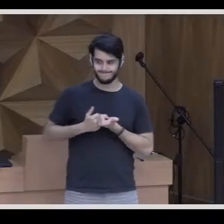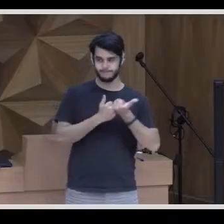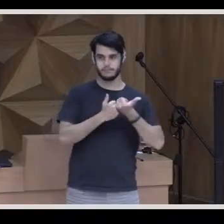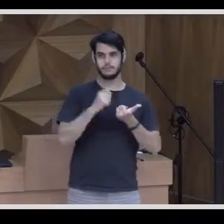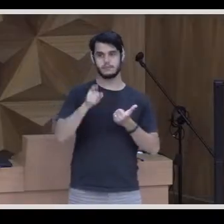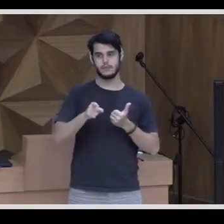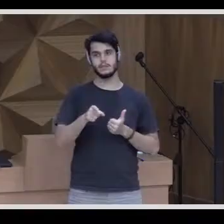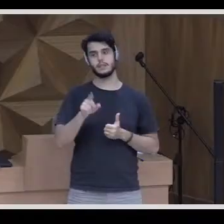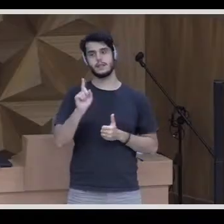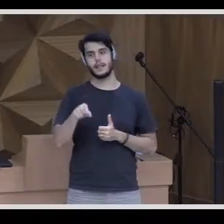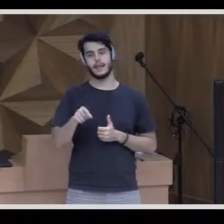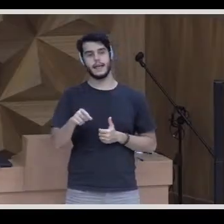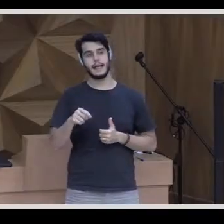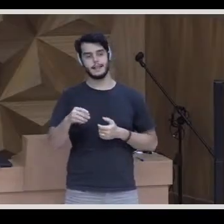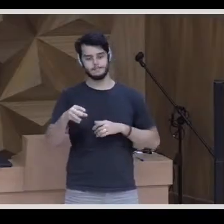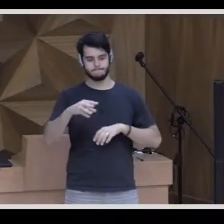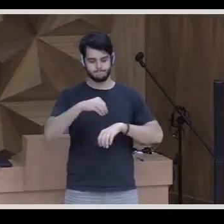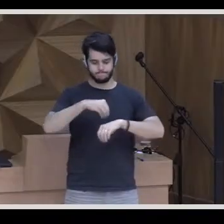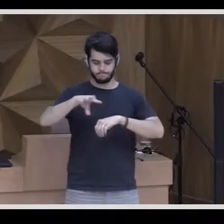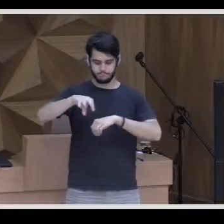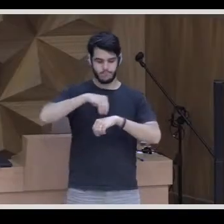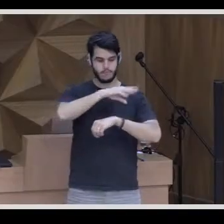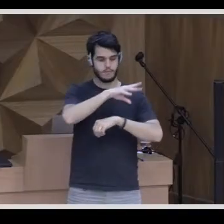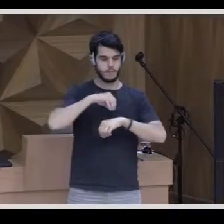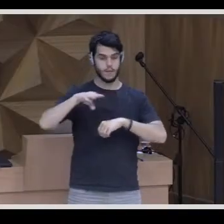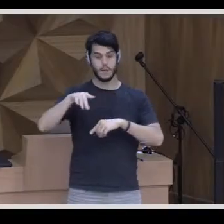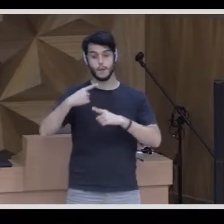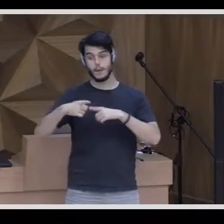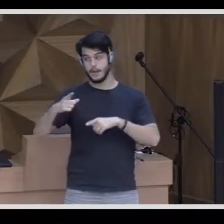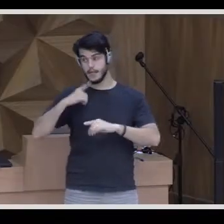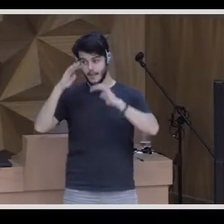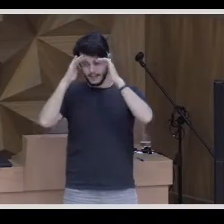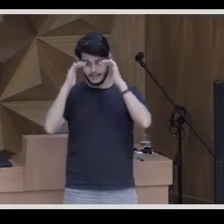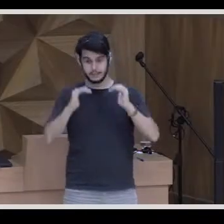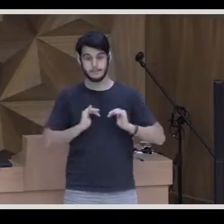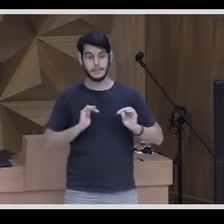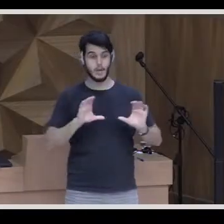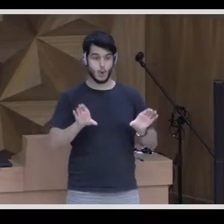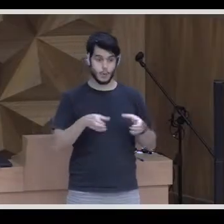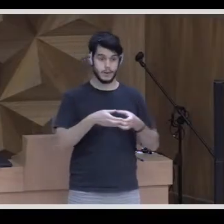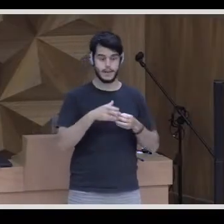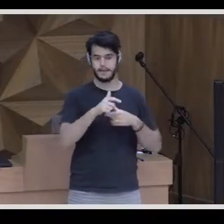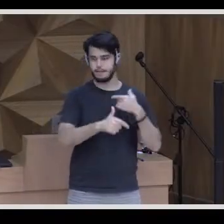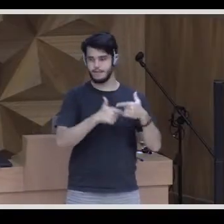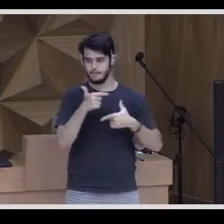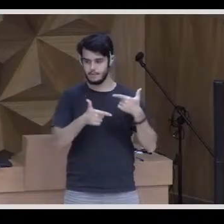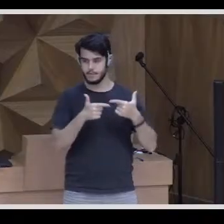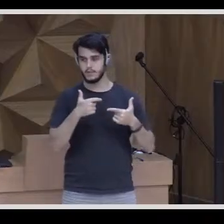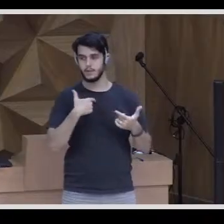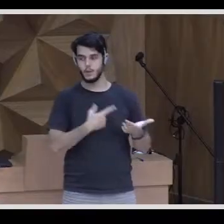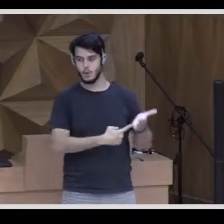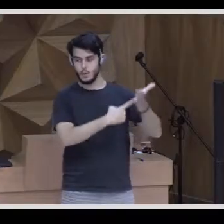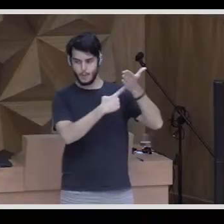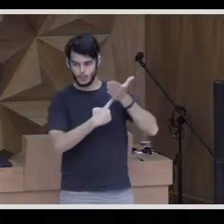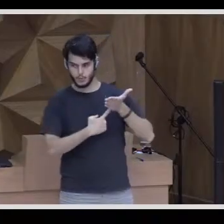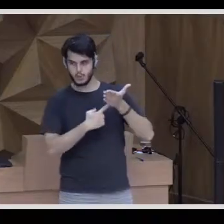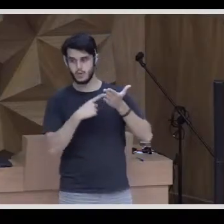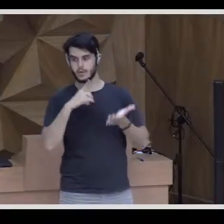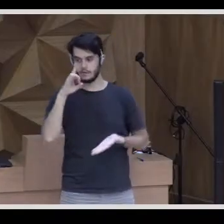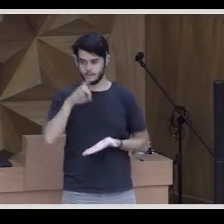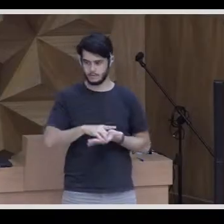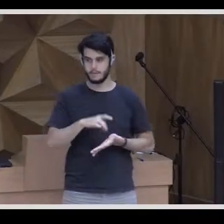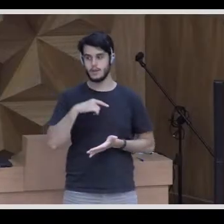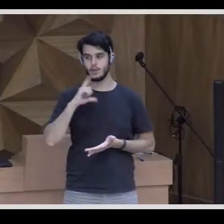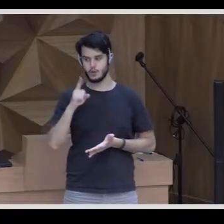the respect and the trust of the workers, and so when he introduced us, they would then trust that we would do the right thing.